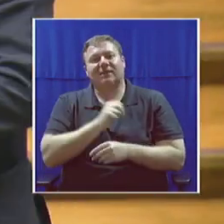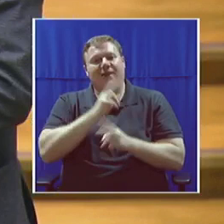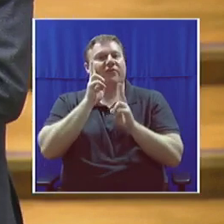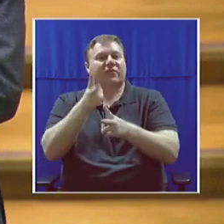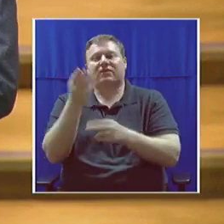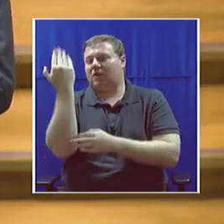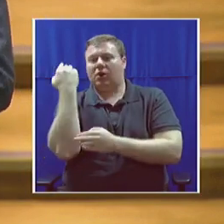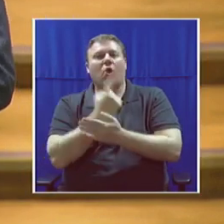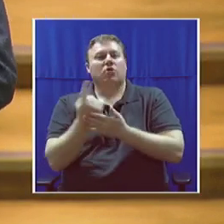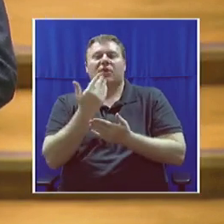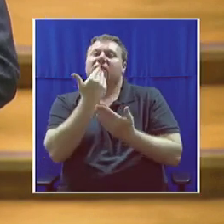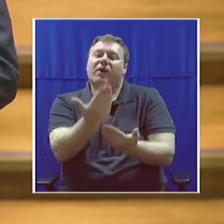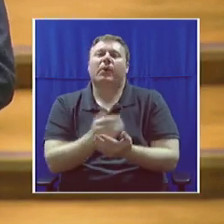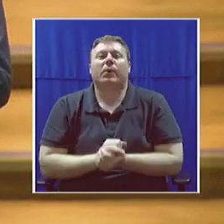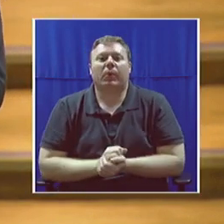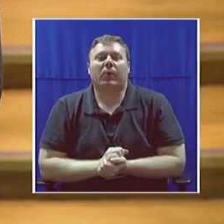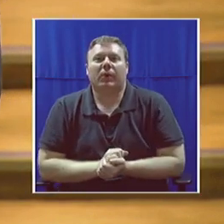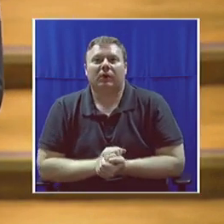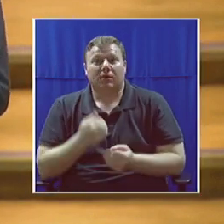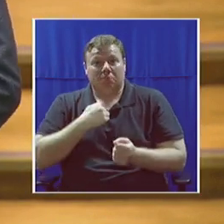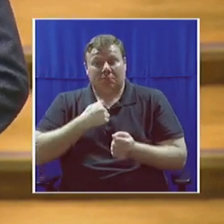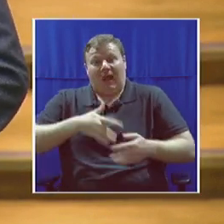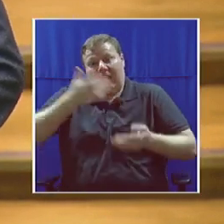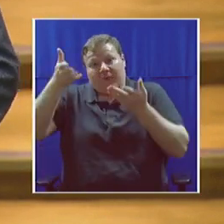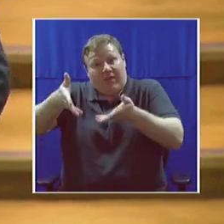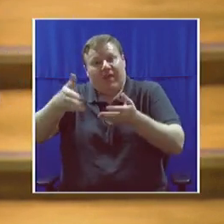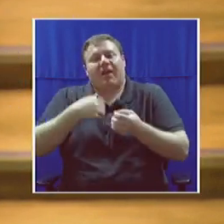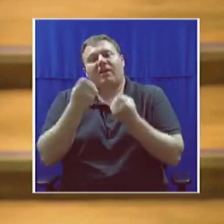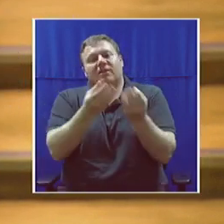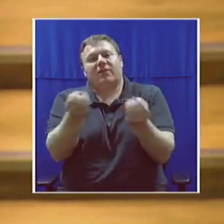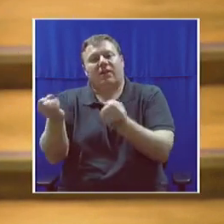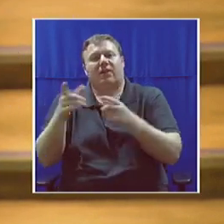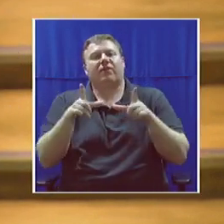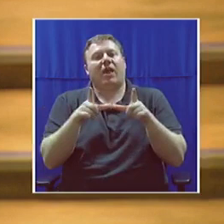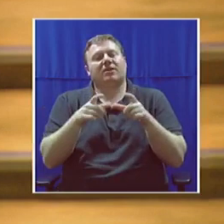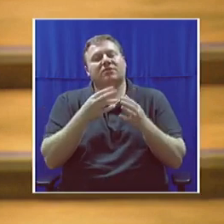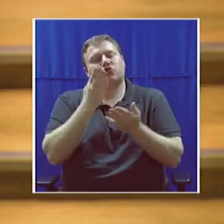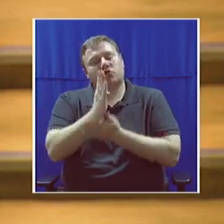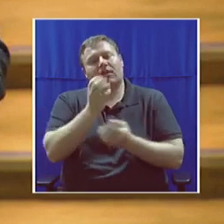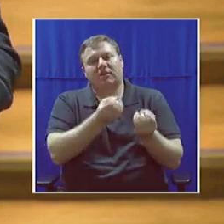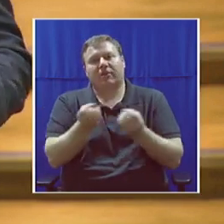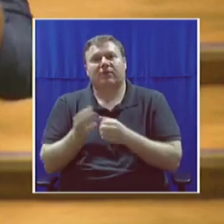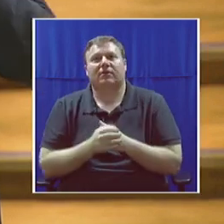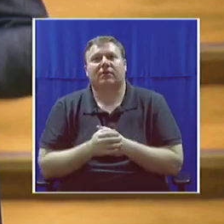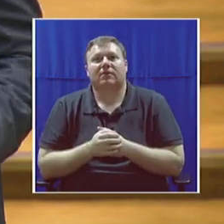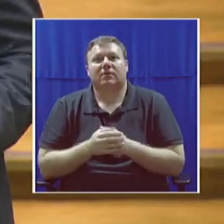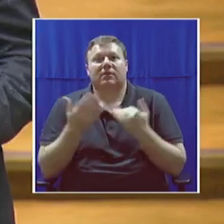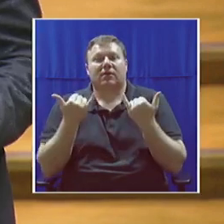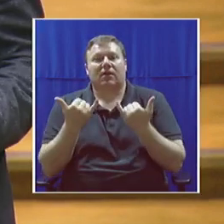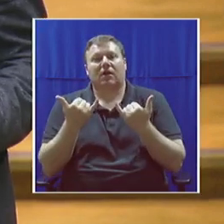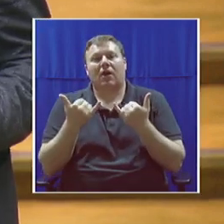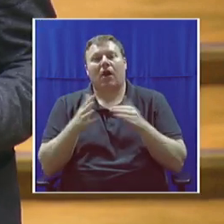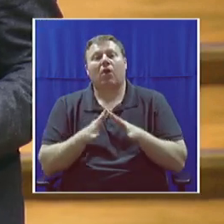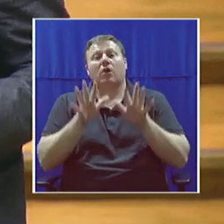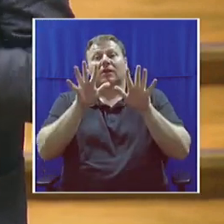where I reside and handing over those uh fishing rights to the indigenous Community now not even 10 nautical miles north of The